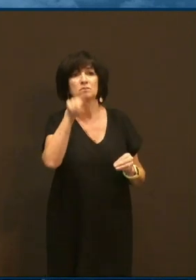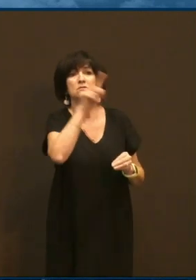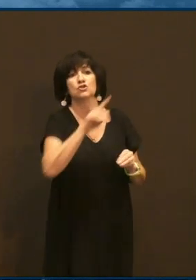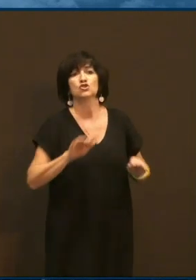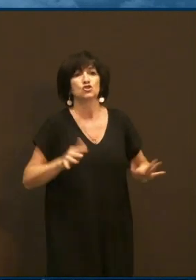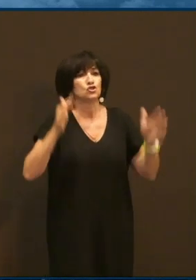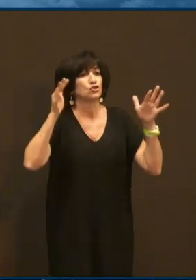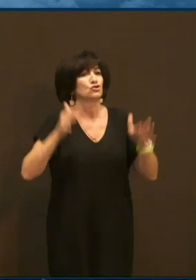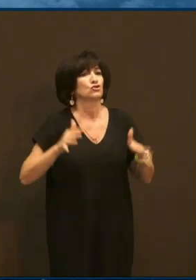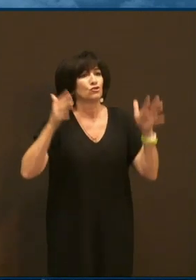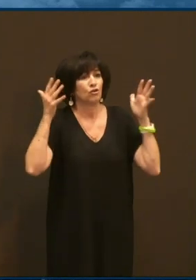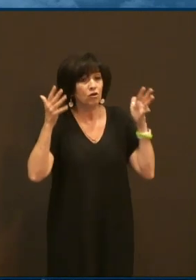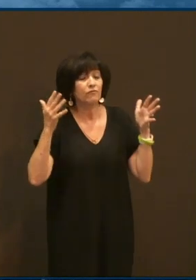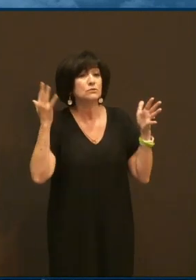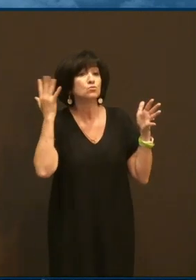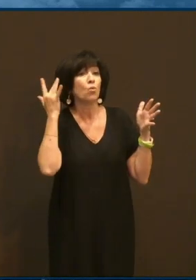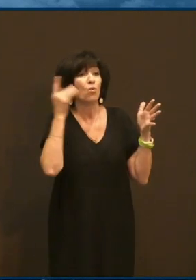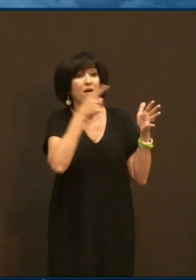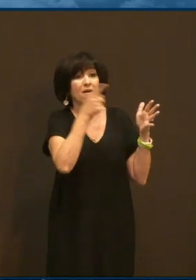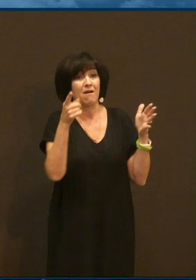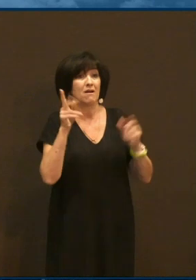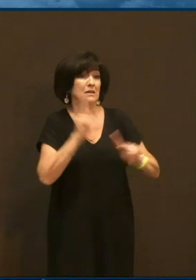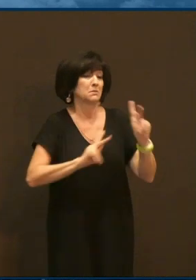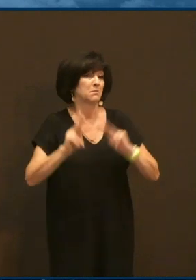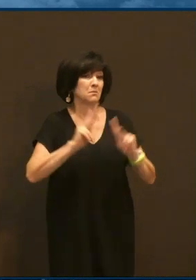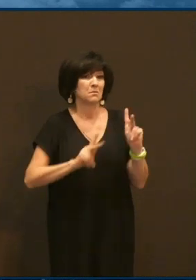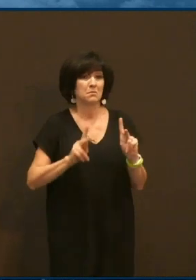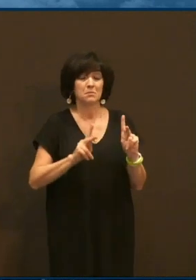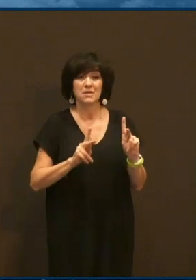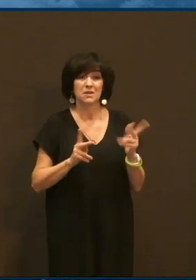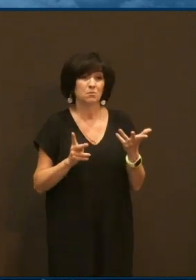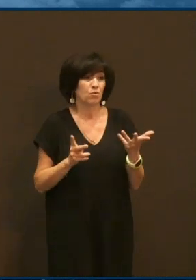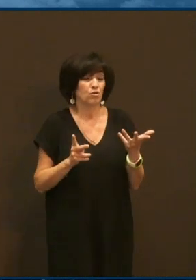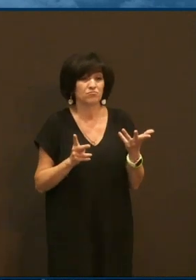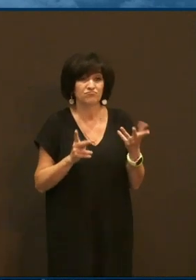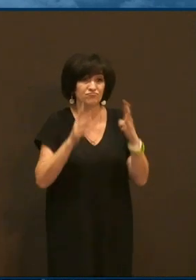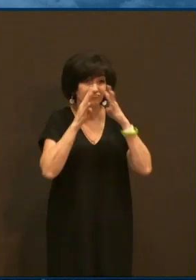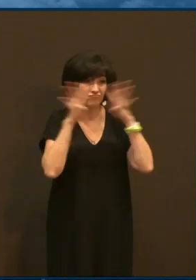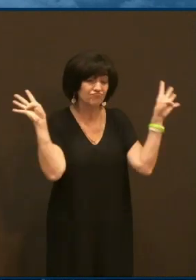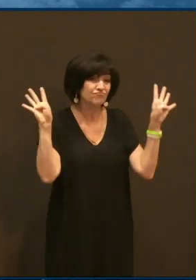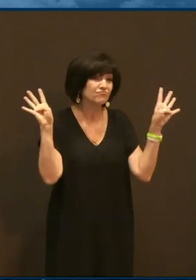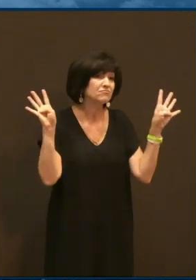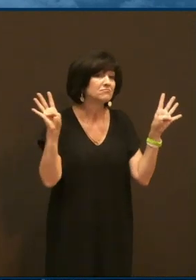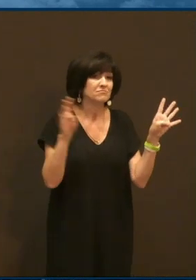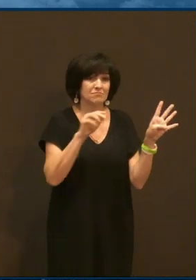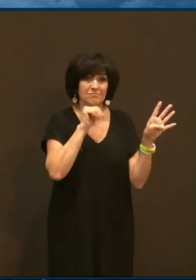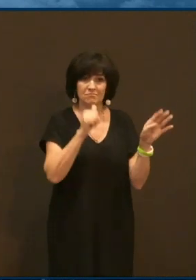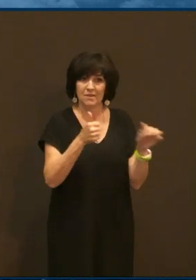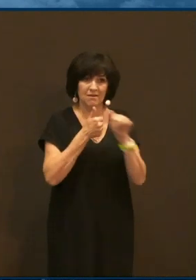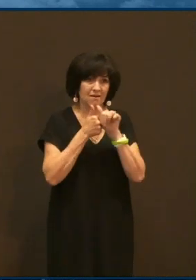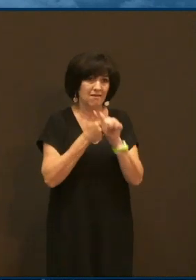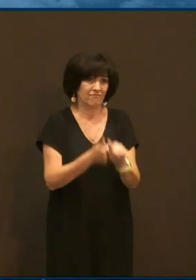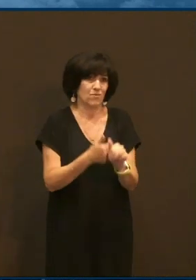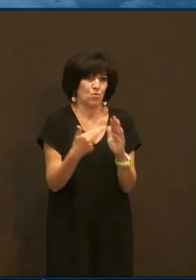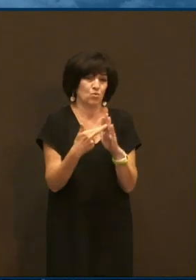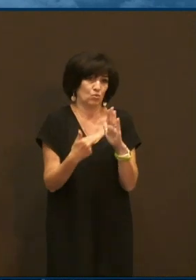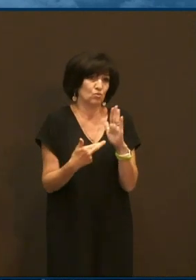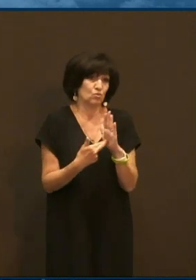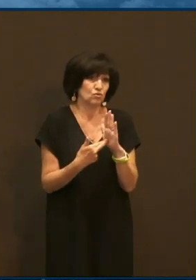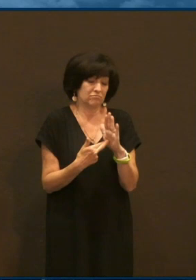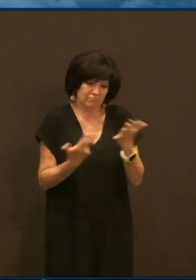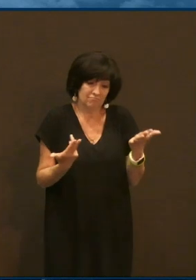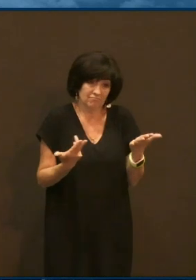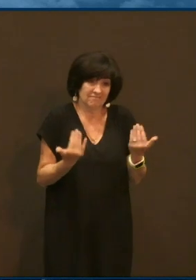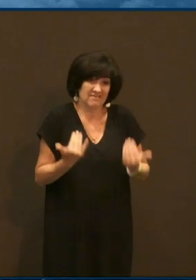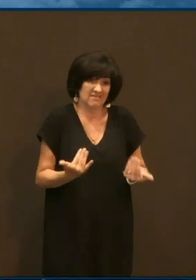as disciplined with respect to social distancing and mask wearing, and that can create a problem, and that'll set